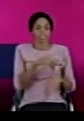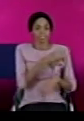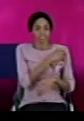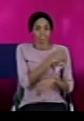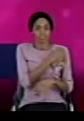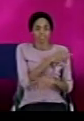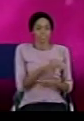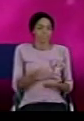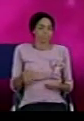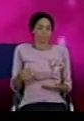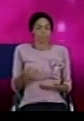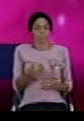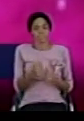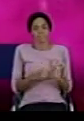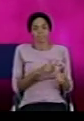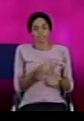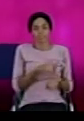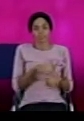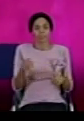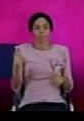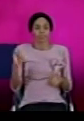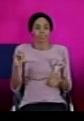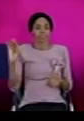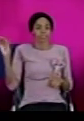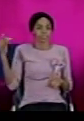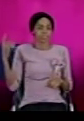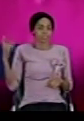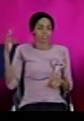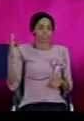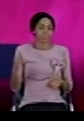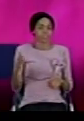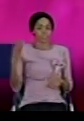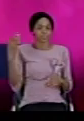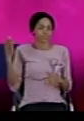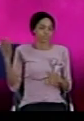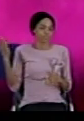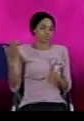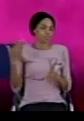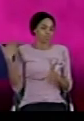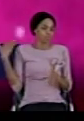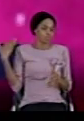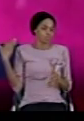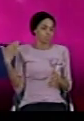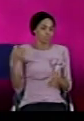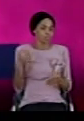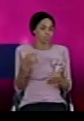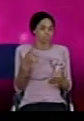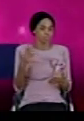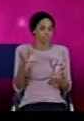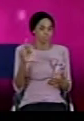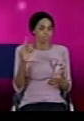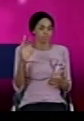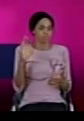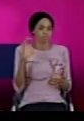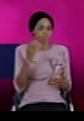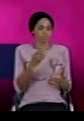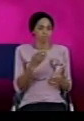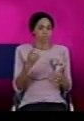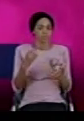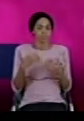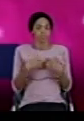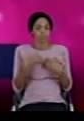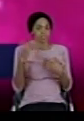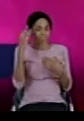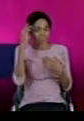to be going to the doctors. But by the grace of God, you know, before the March crusade, I've been